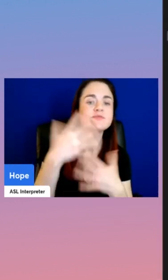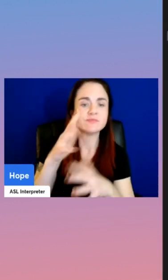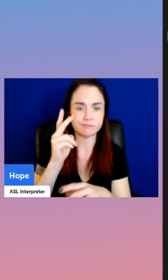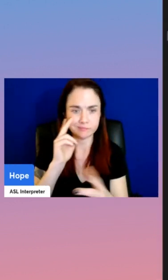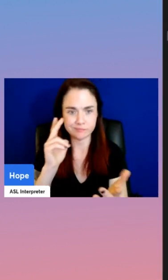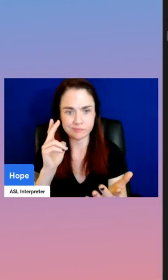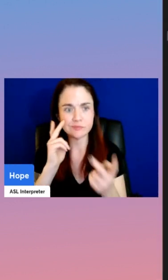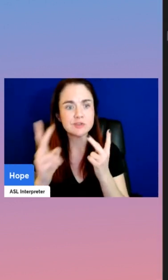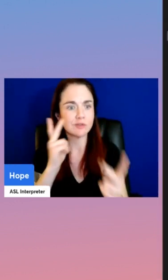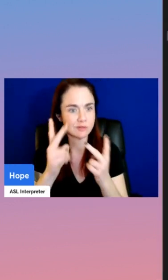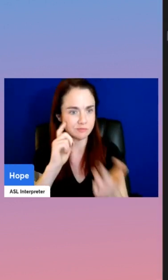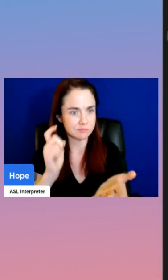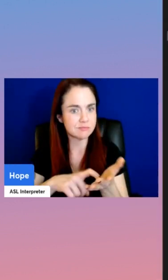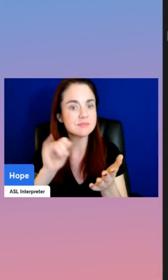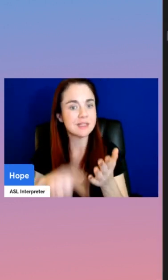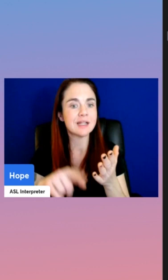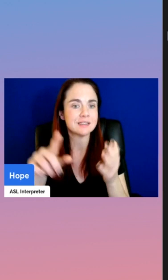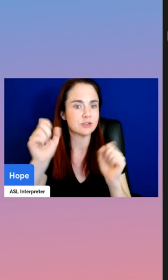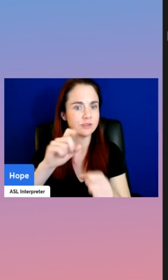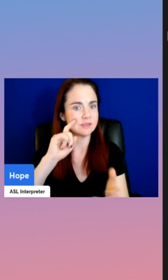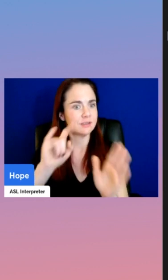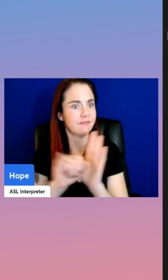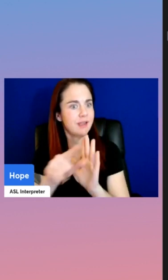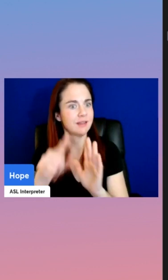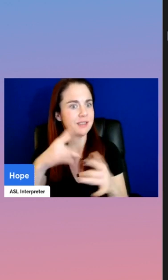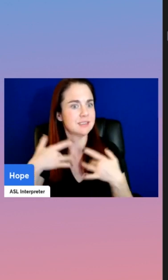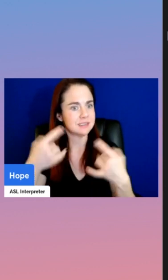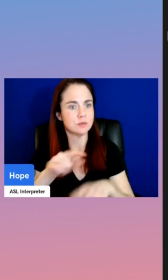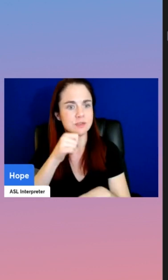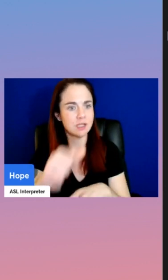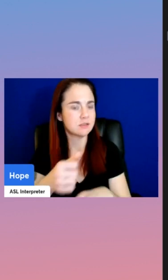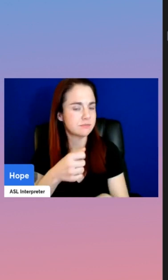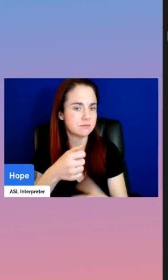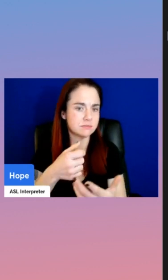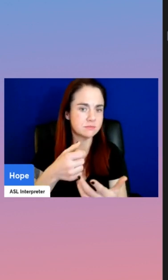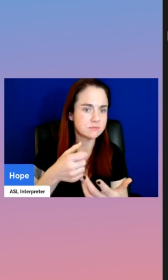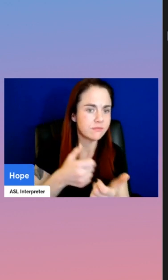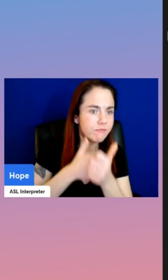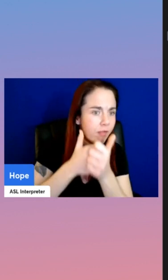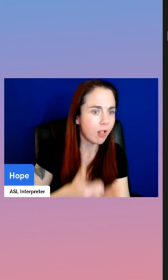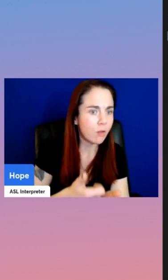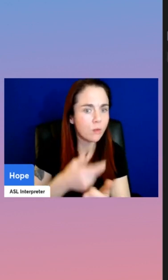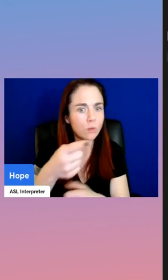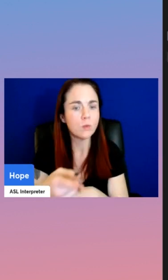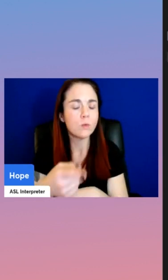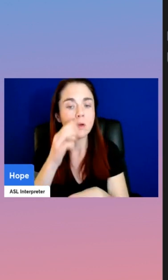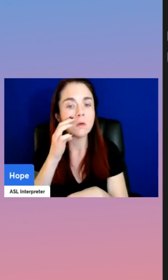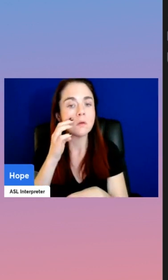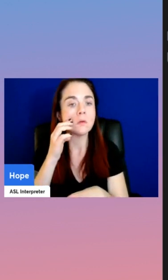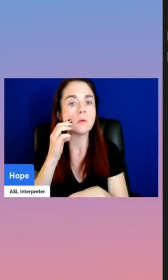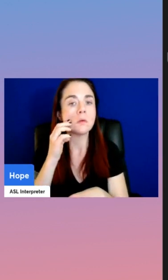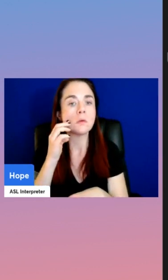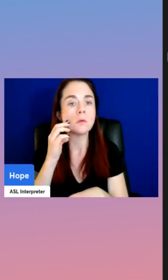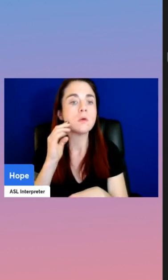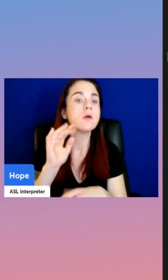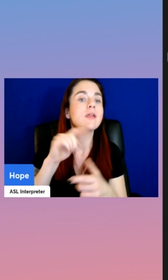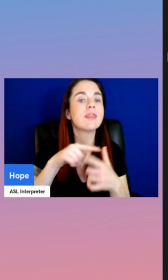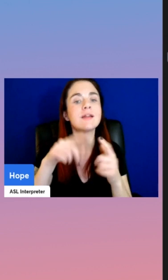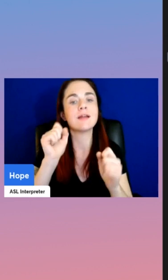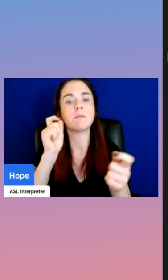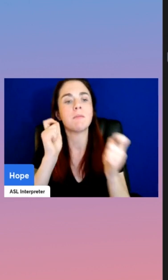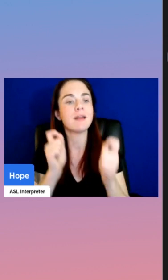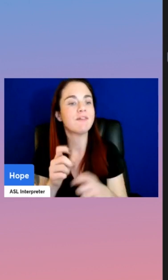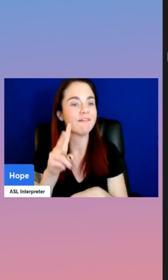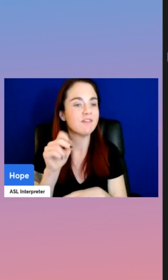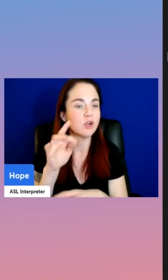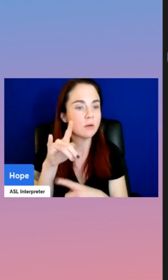HCP Packer run task was able to identify that our instance was not tracked as part of HCP Packer registry artifacts, let's go and modify the variables, and this time instead